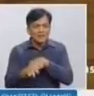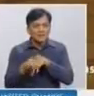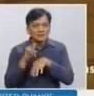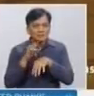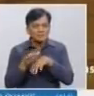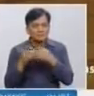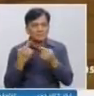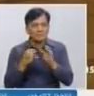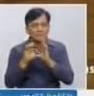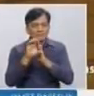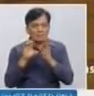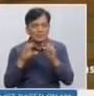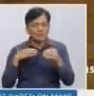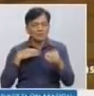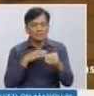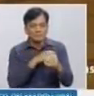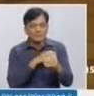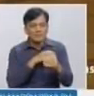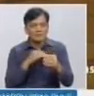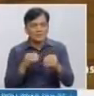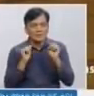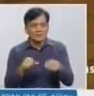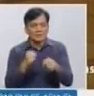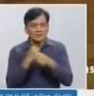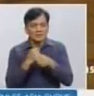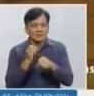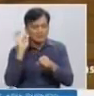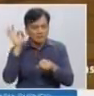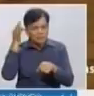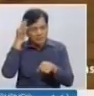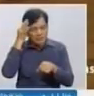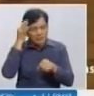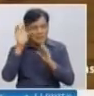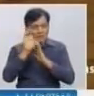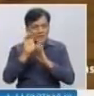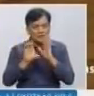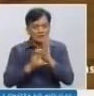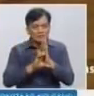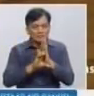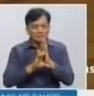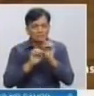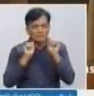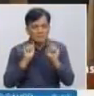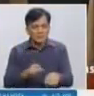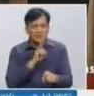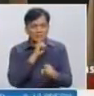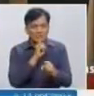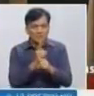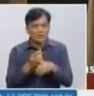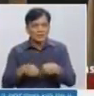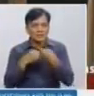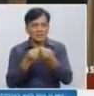to have received earlier from the consultative committee that I created a federal constitution that will truly